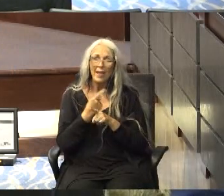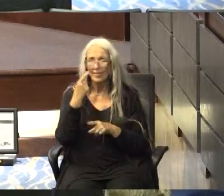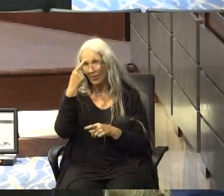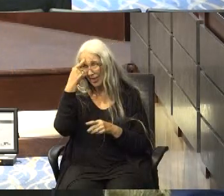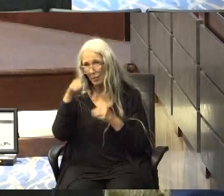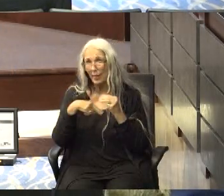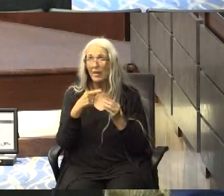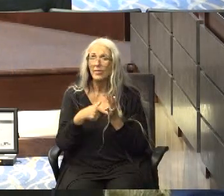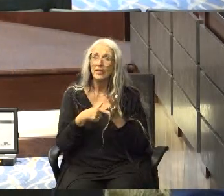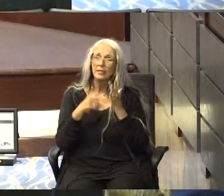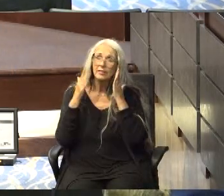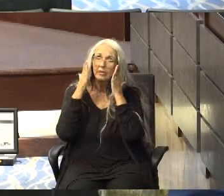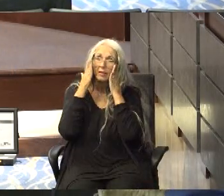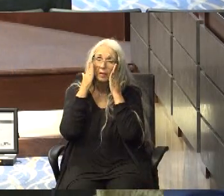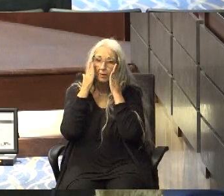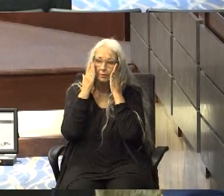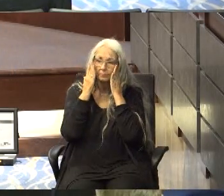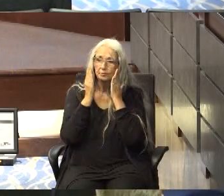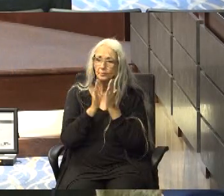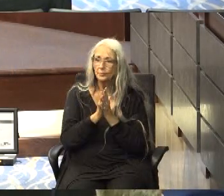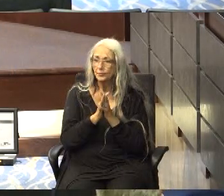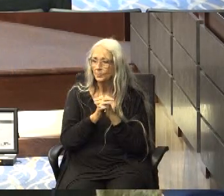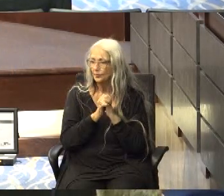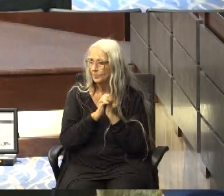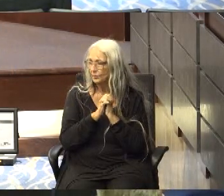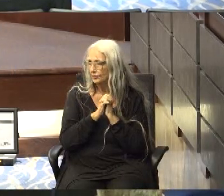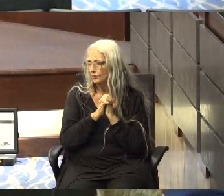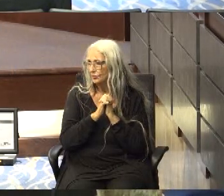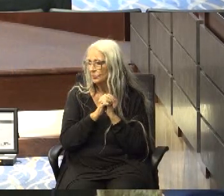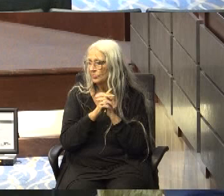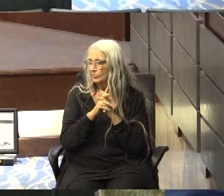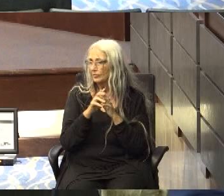this, and we were probably a little bit ahead of our time back then. But when